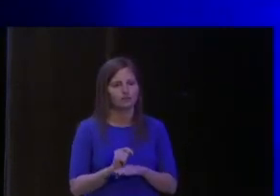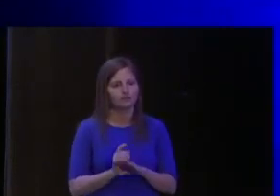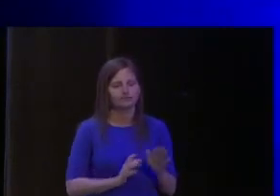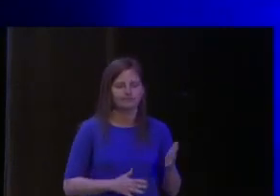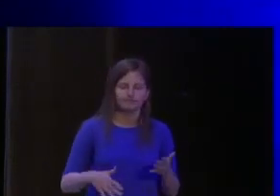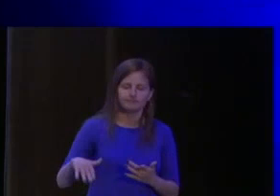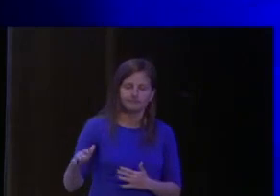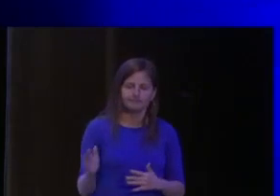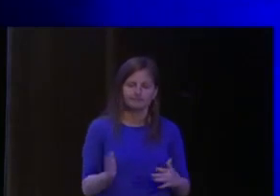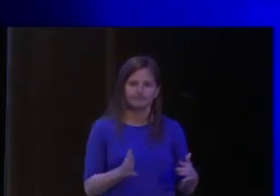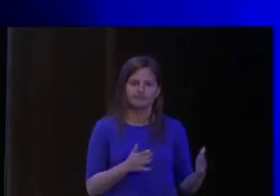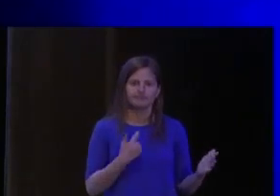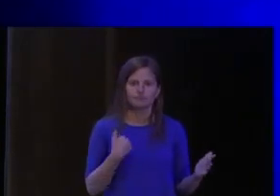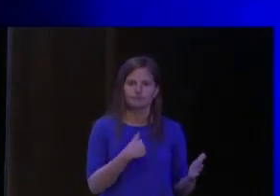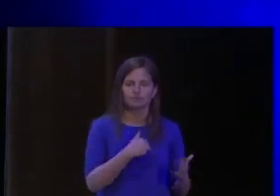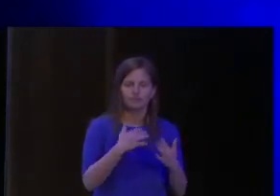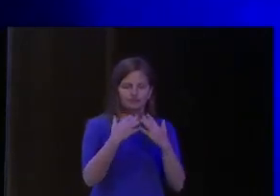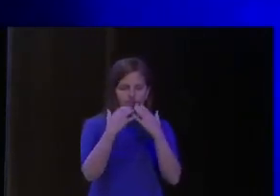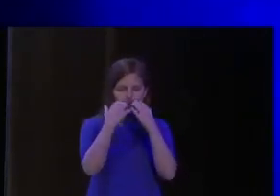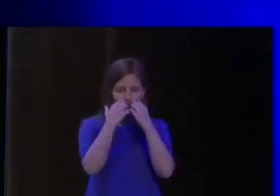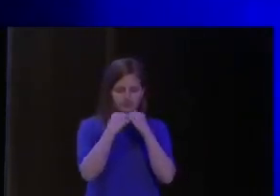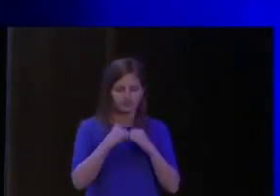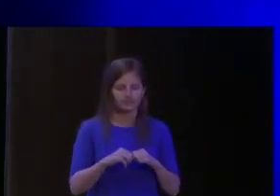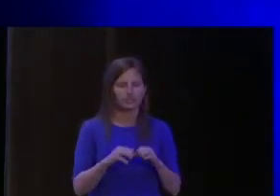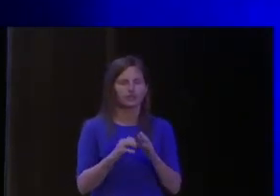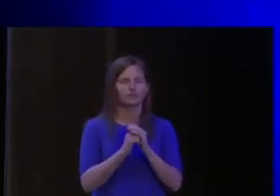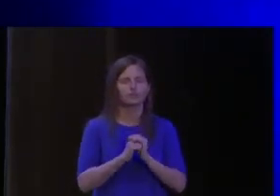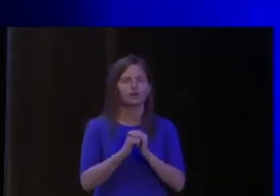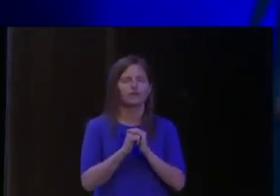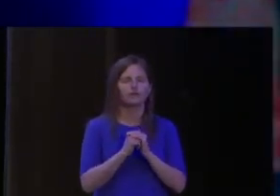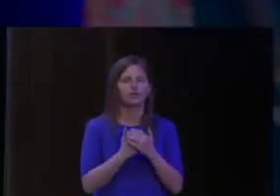we come into a sacred, prayerful shavasana,